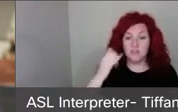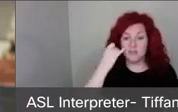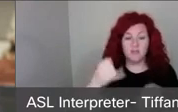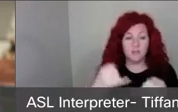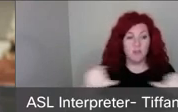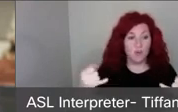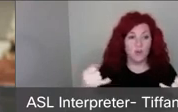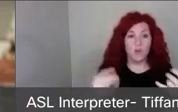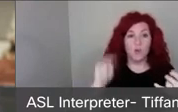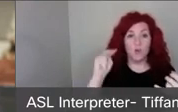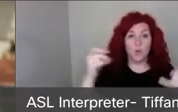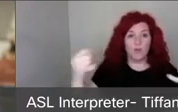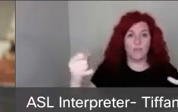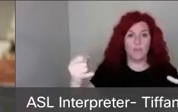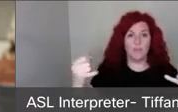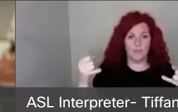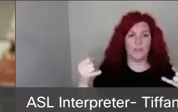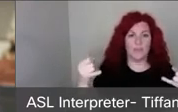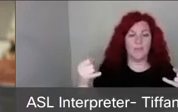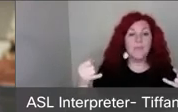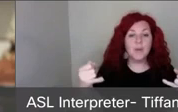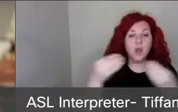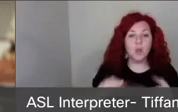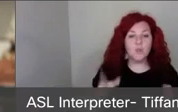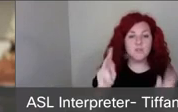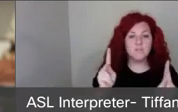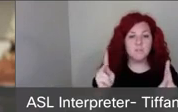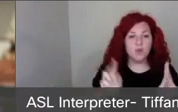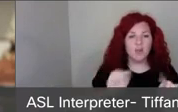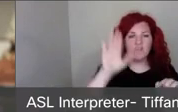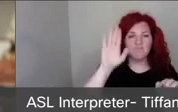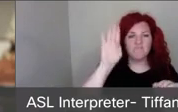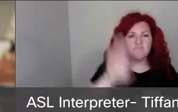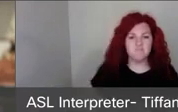northern boundary south, losing some population along the way.